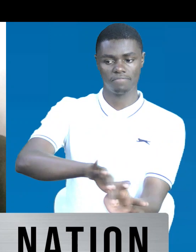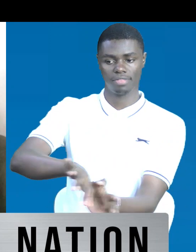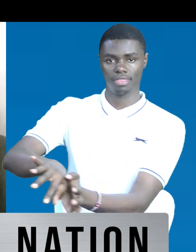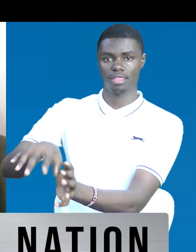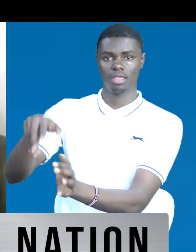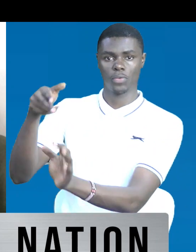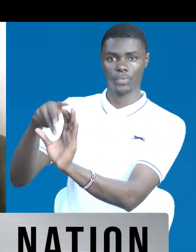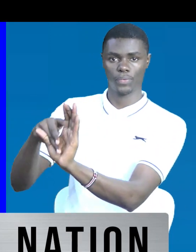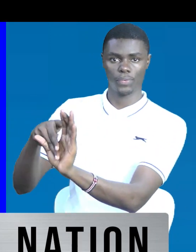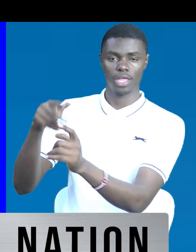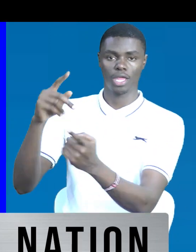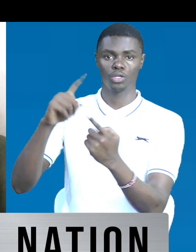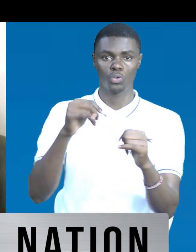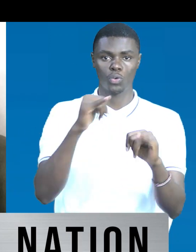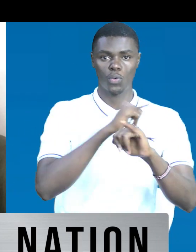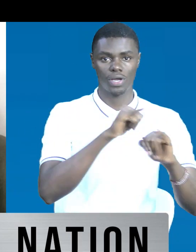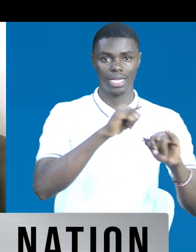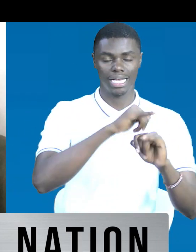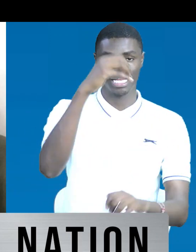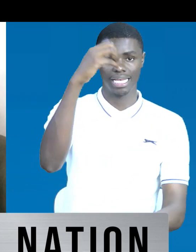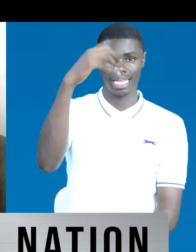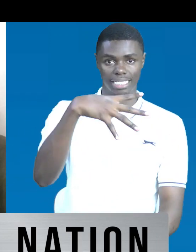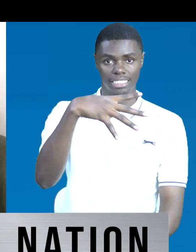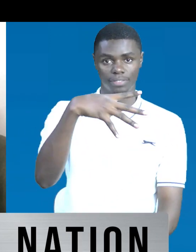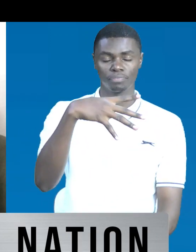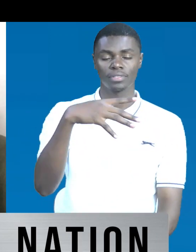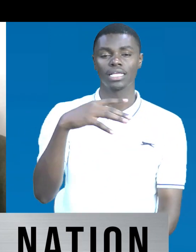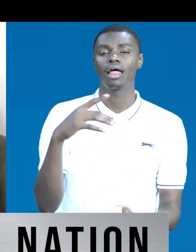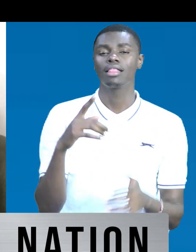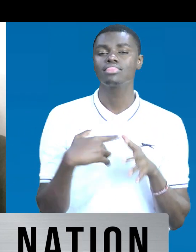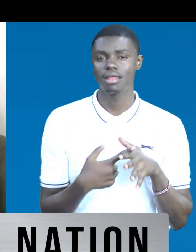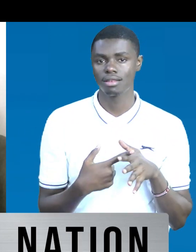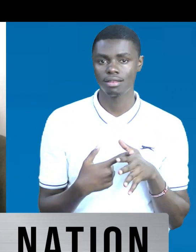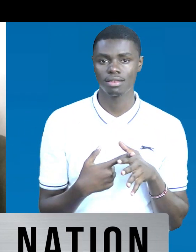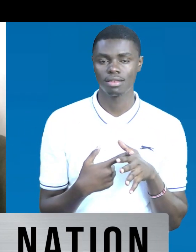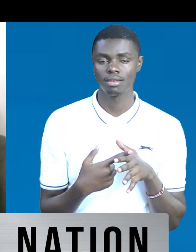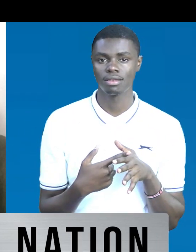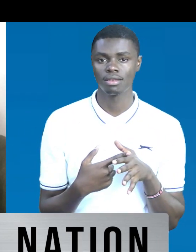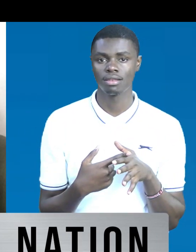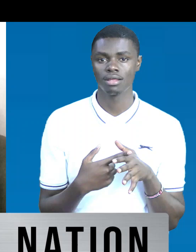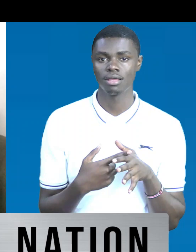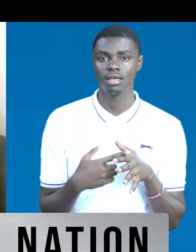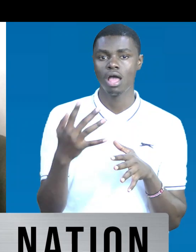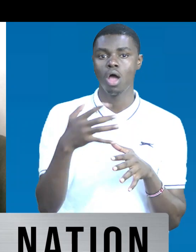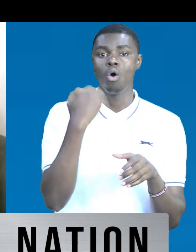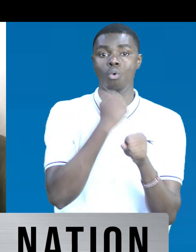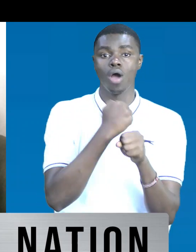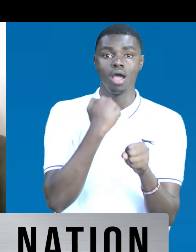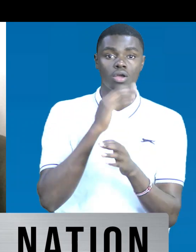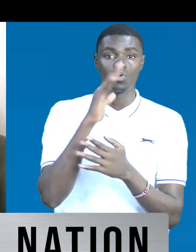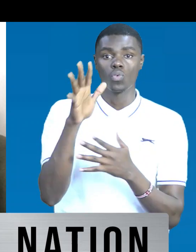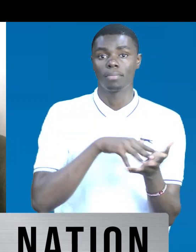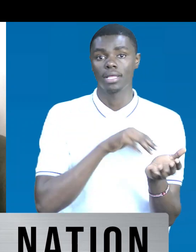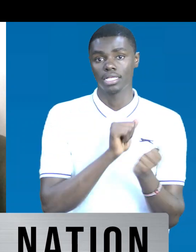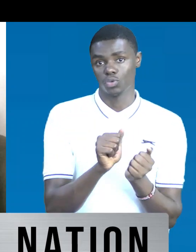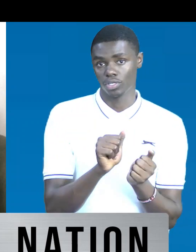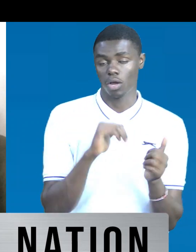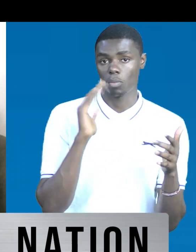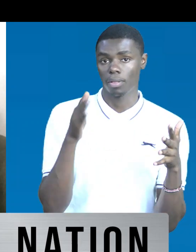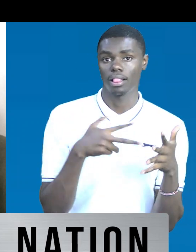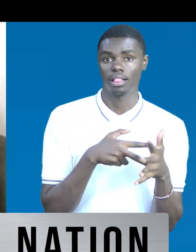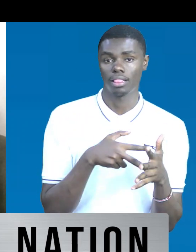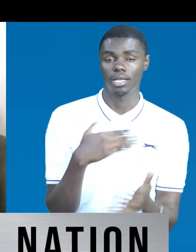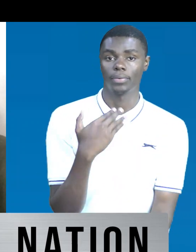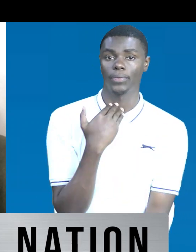fossil fuel into clean energy, all the renewables, definitely work is going to be disrupted.